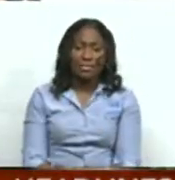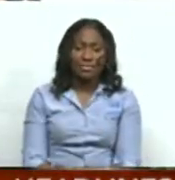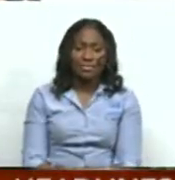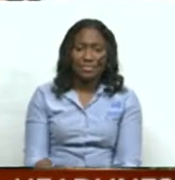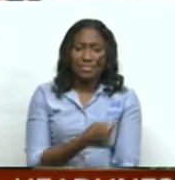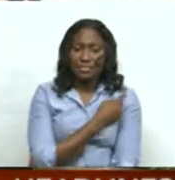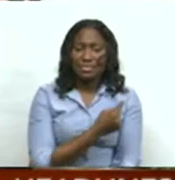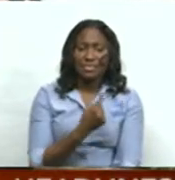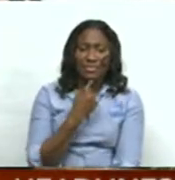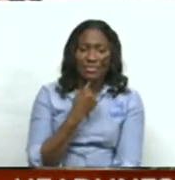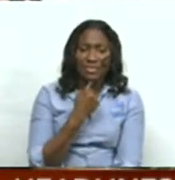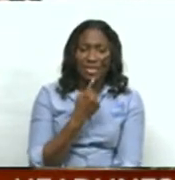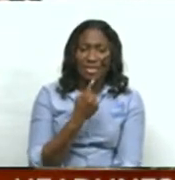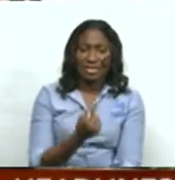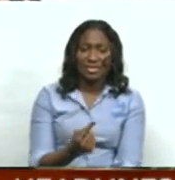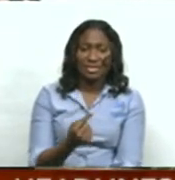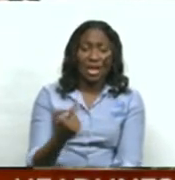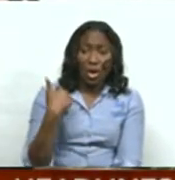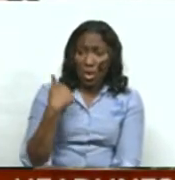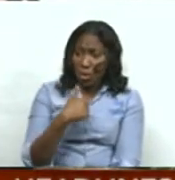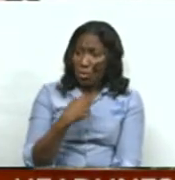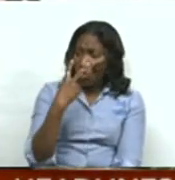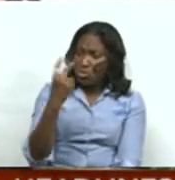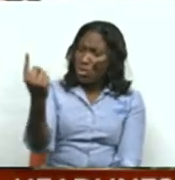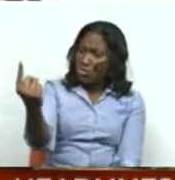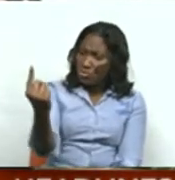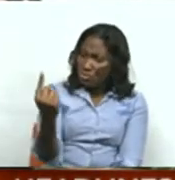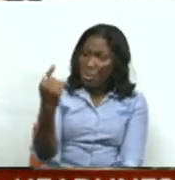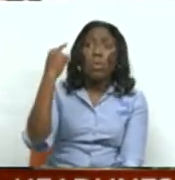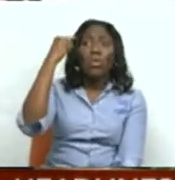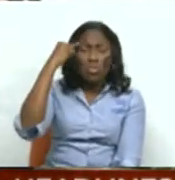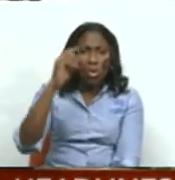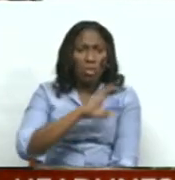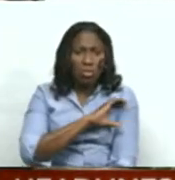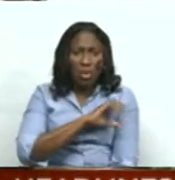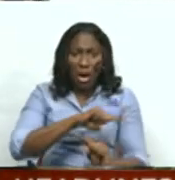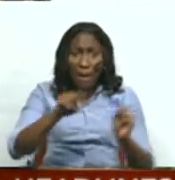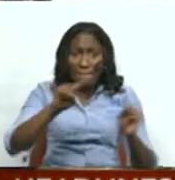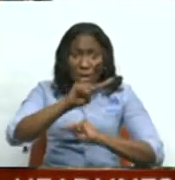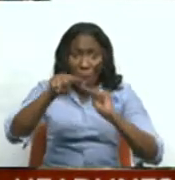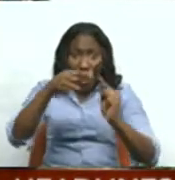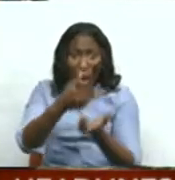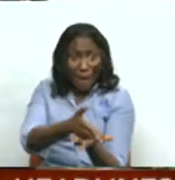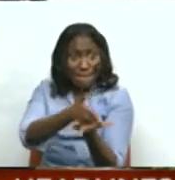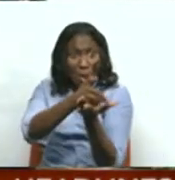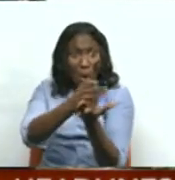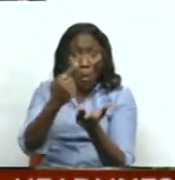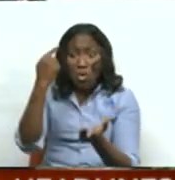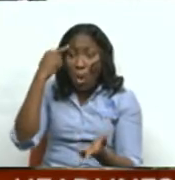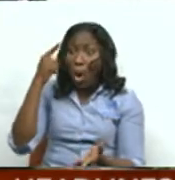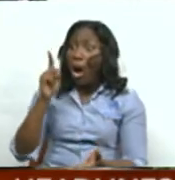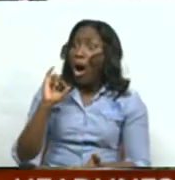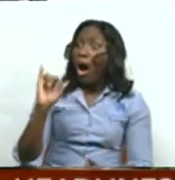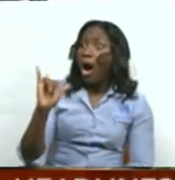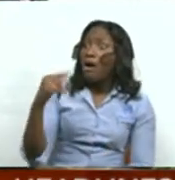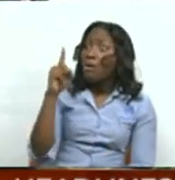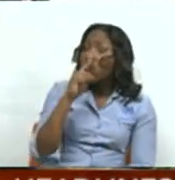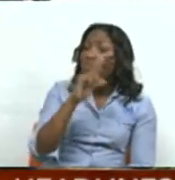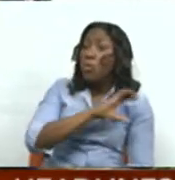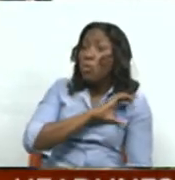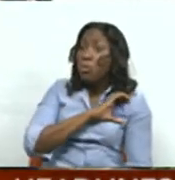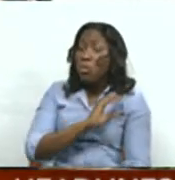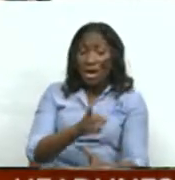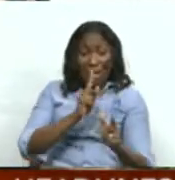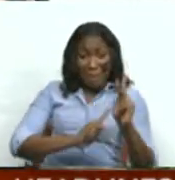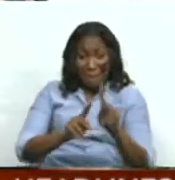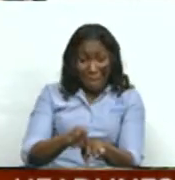Nobody didn't run it because it was looking like authorities. But it's when they fired the shot, that's when we realized, wait, now it's gone, man. So my boy just ducked down and started running